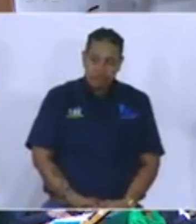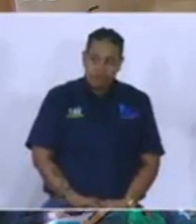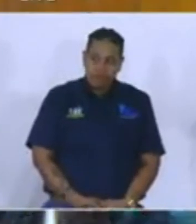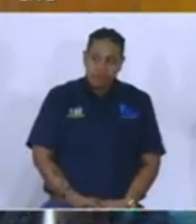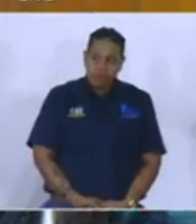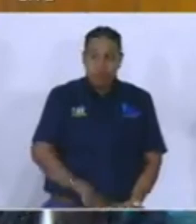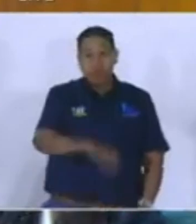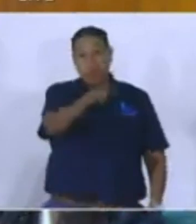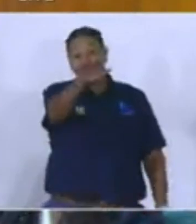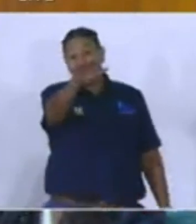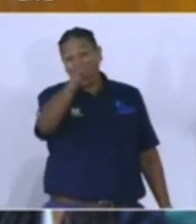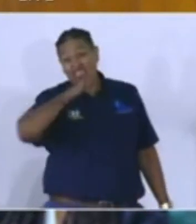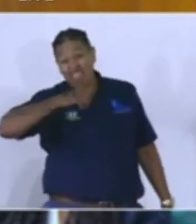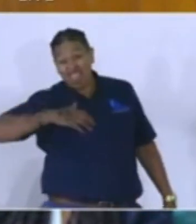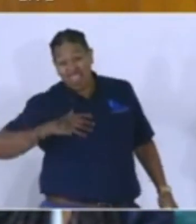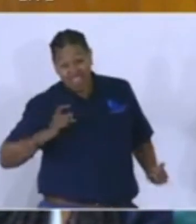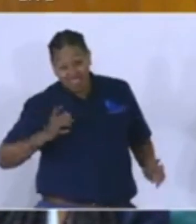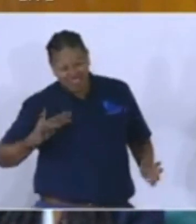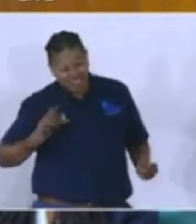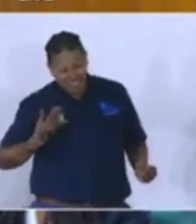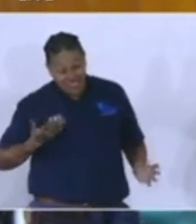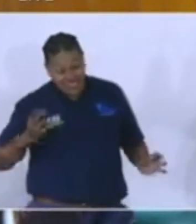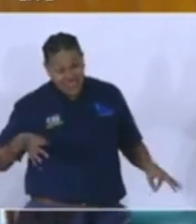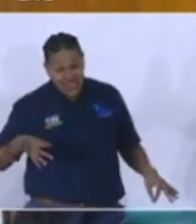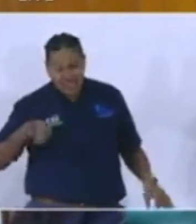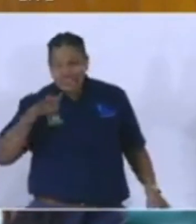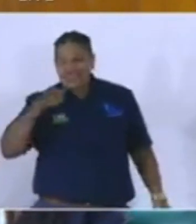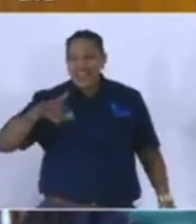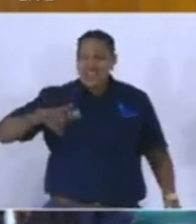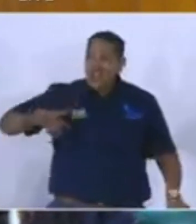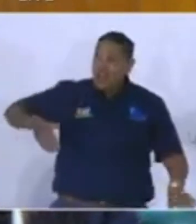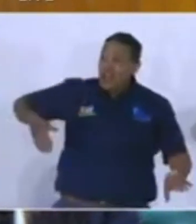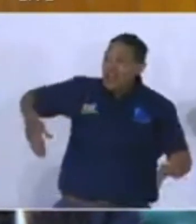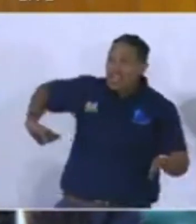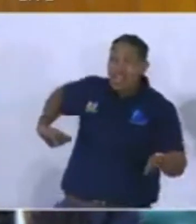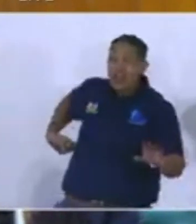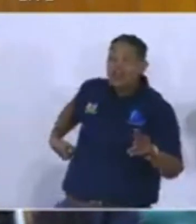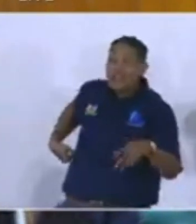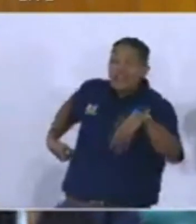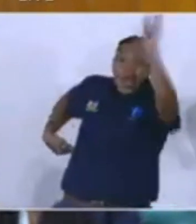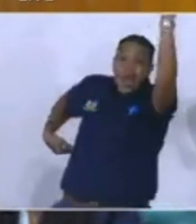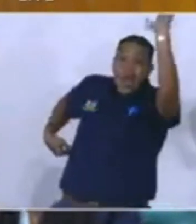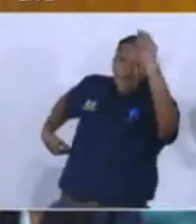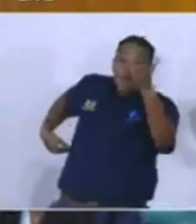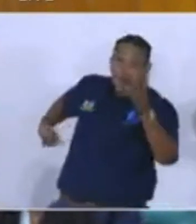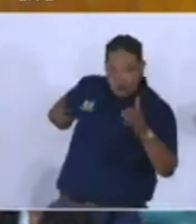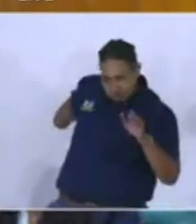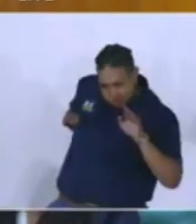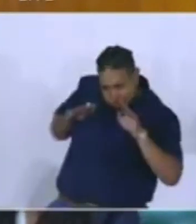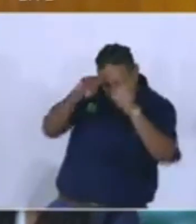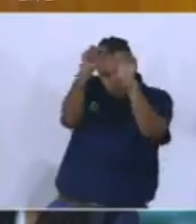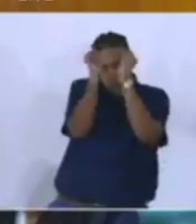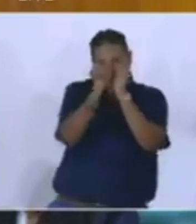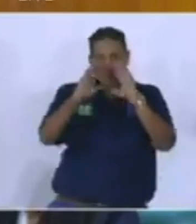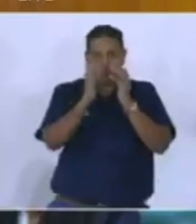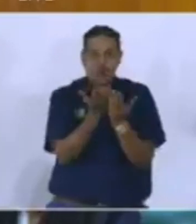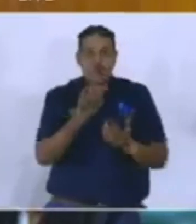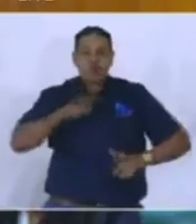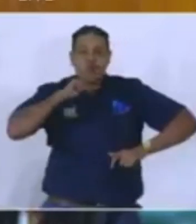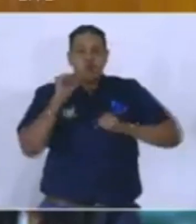Madam Speaker, we are determined not to be left behind in this revolution. So we are going to be